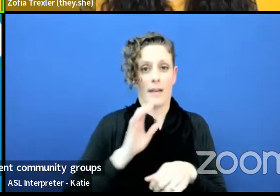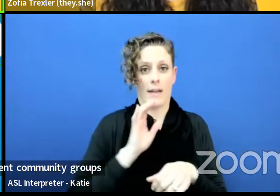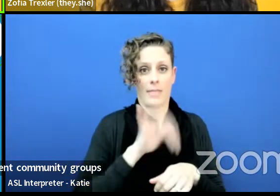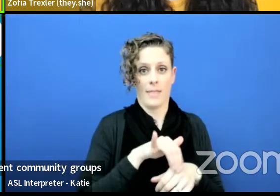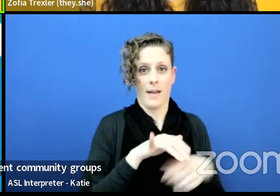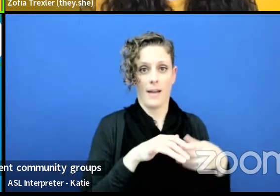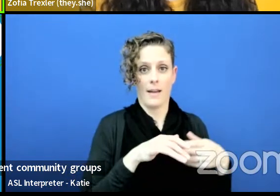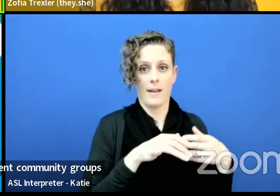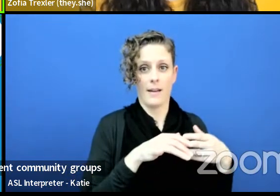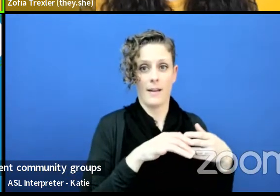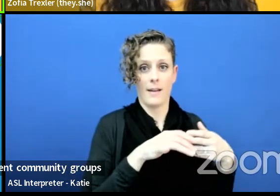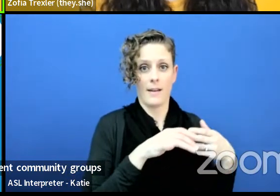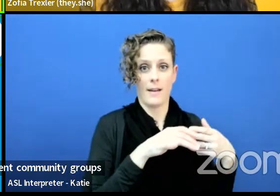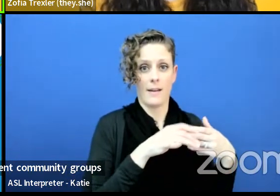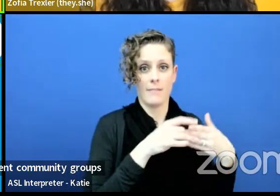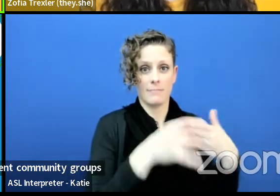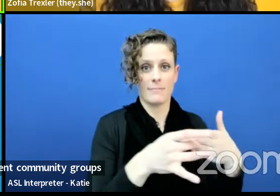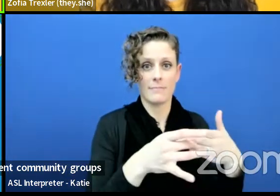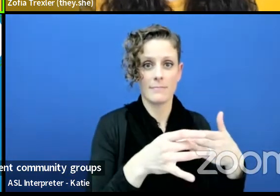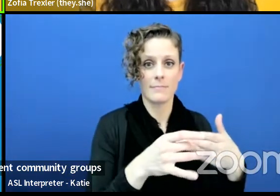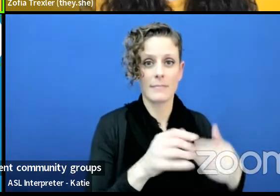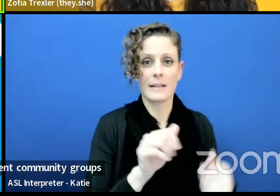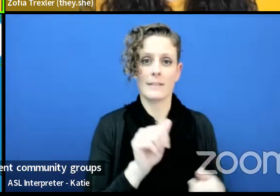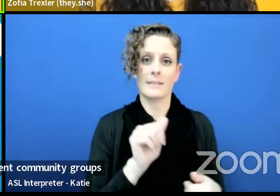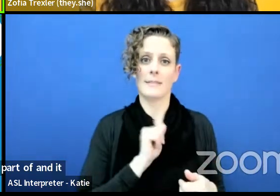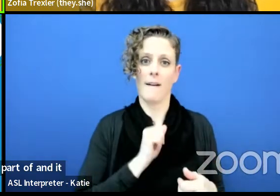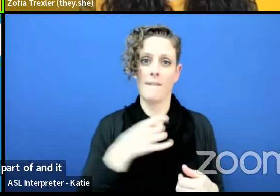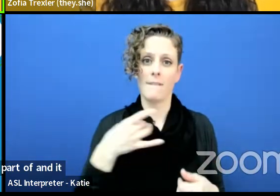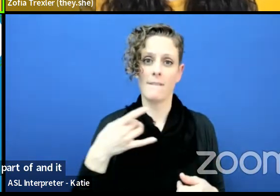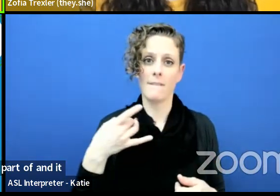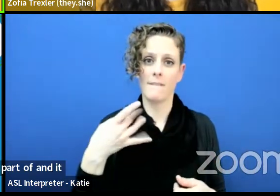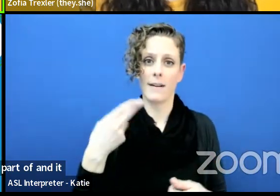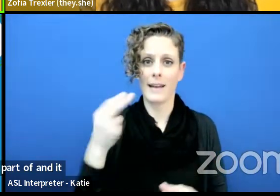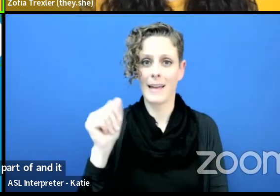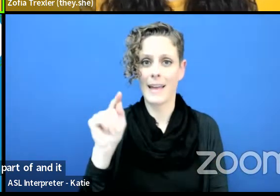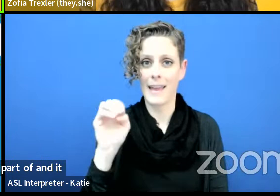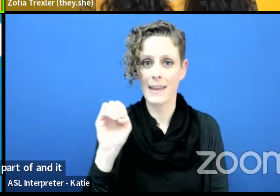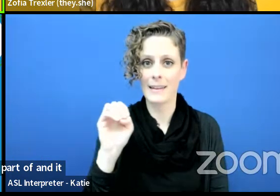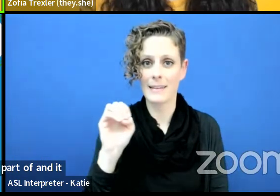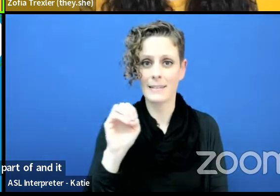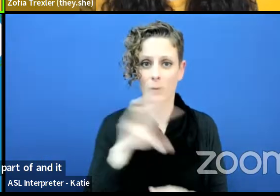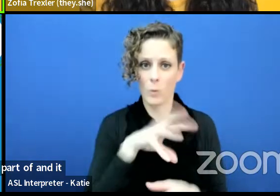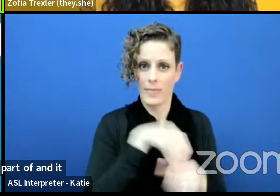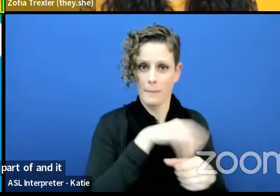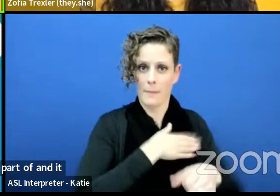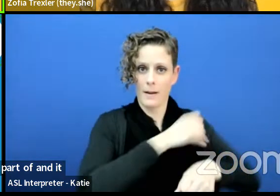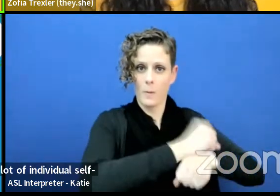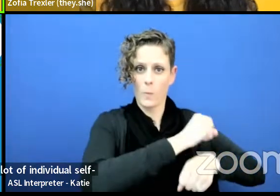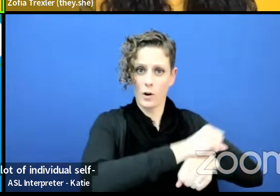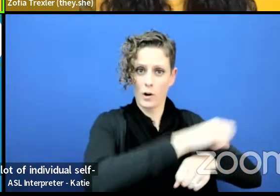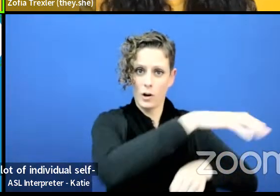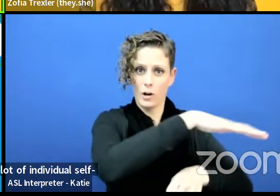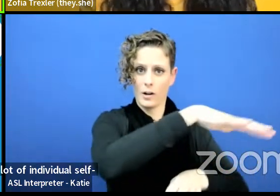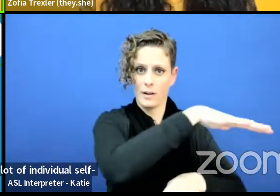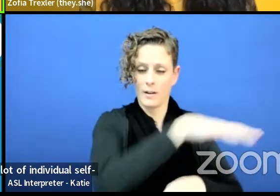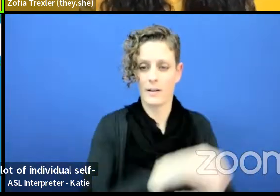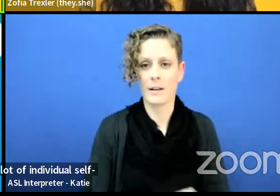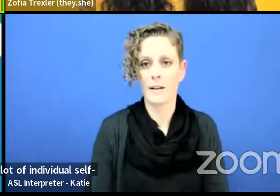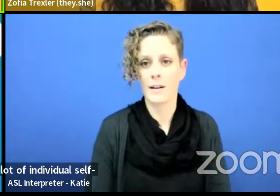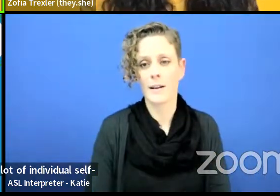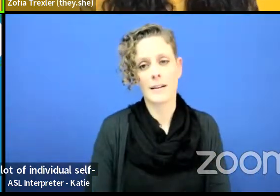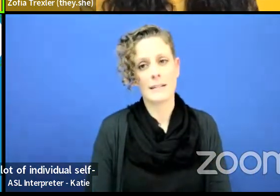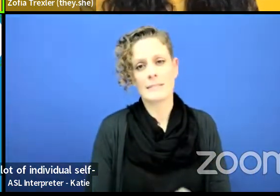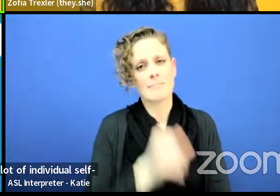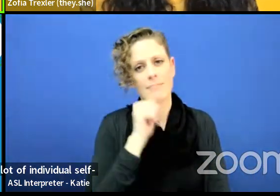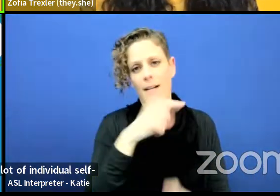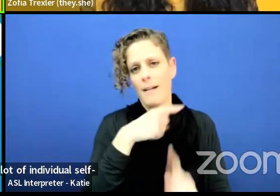of individual self-hatred that was felt within the work that I was doing. And it was not welcoming.